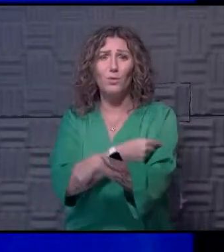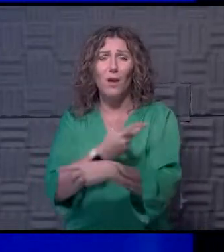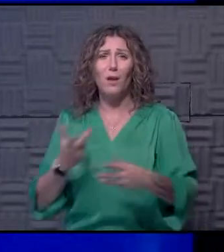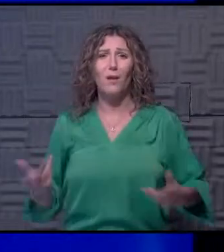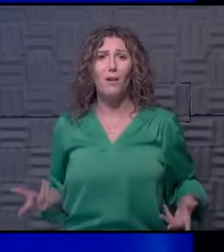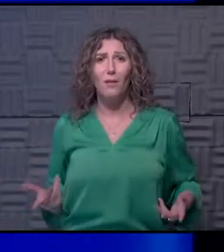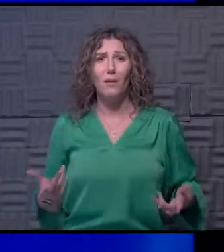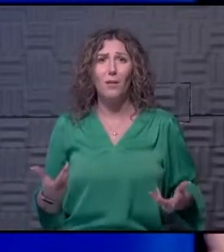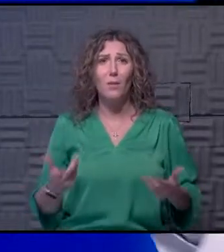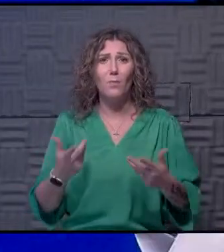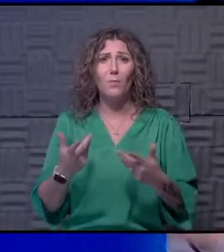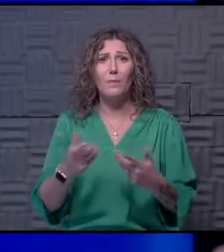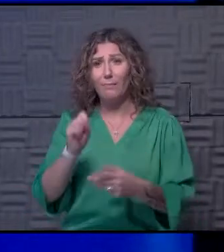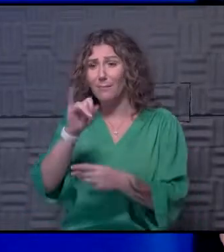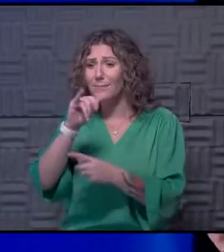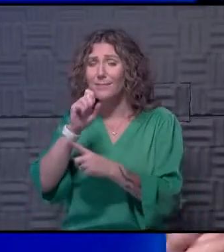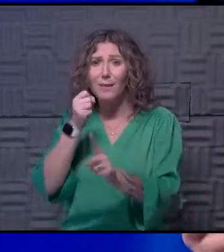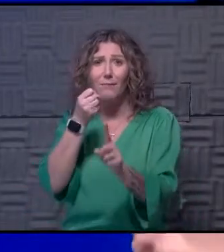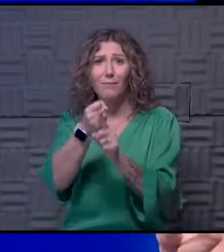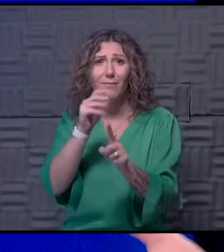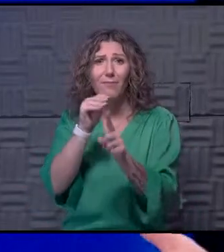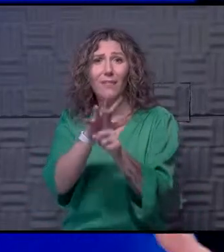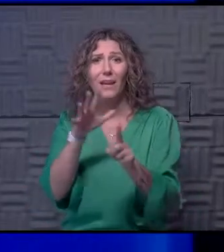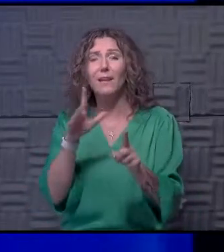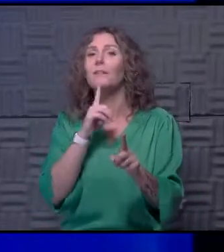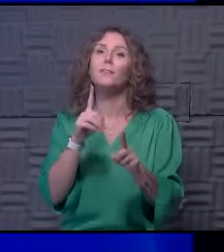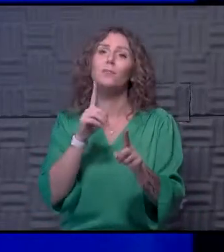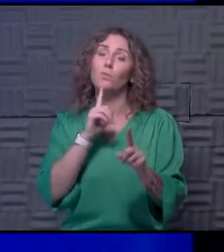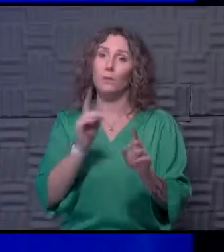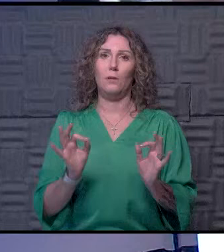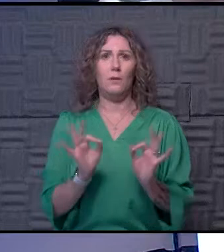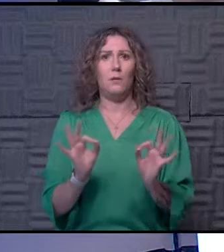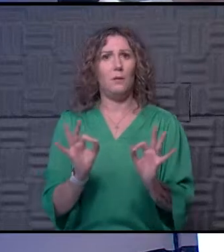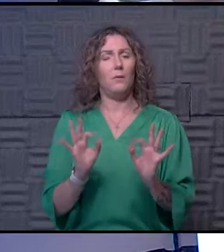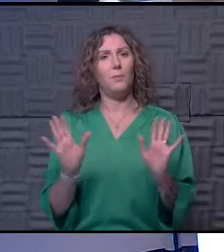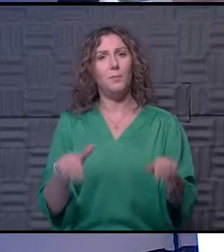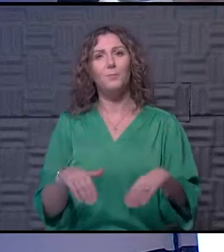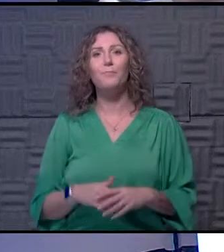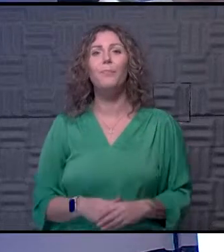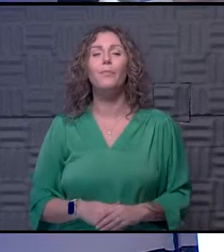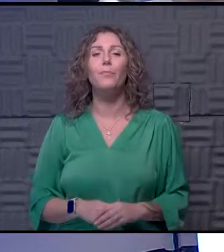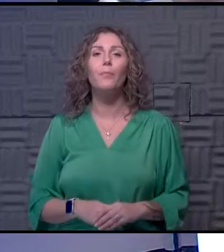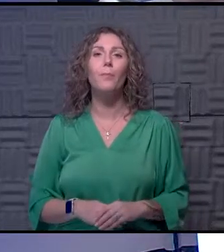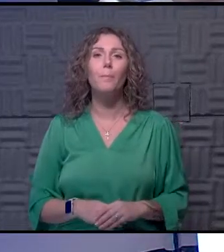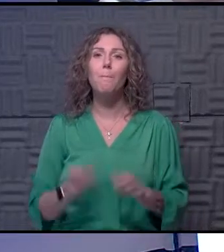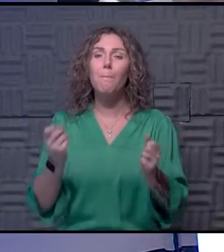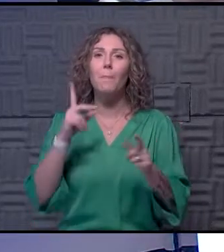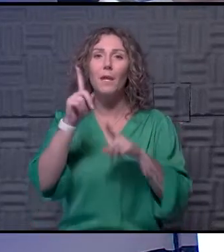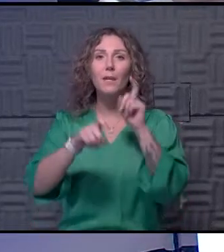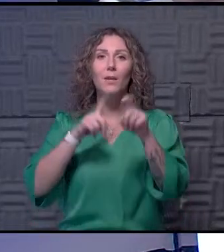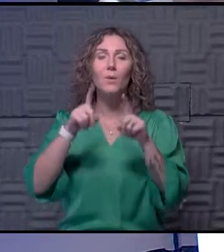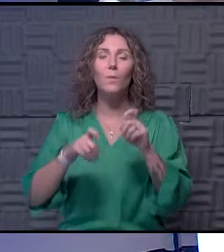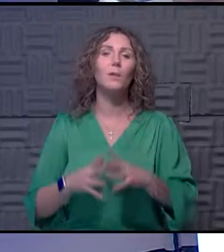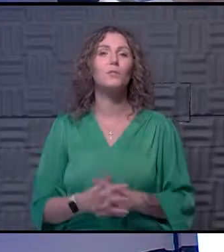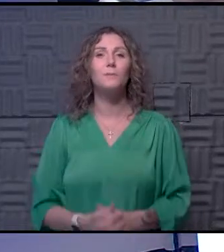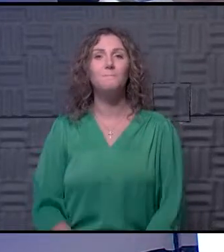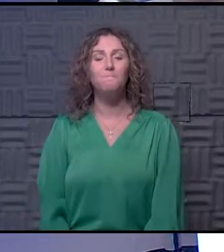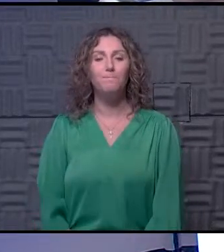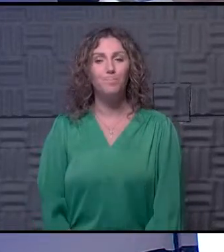terms of the side effect profile. So it's really pretty darn mild. Yep. Lots of questions.